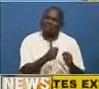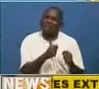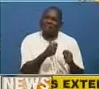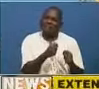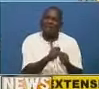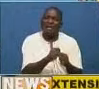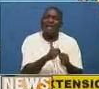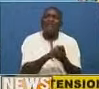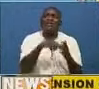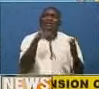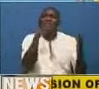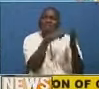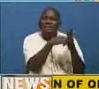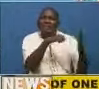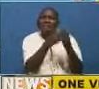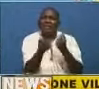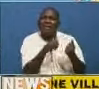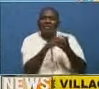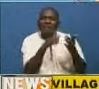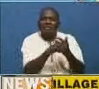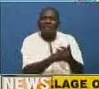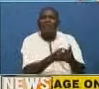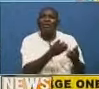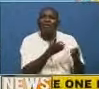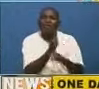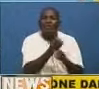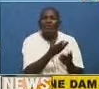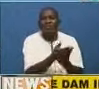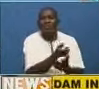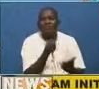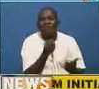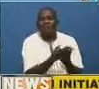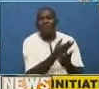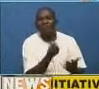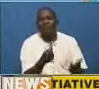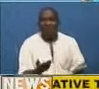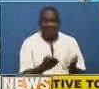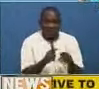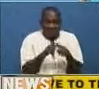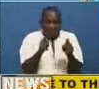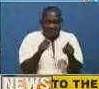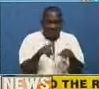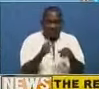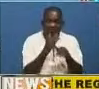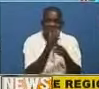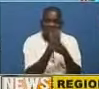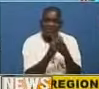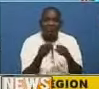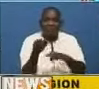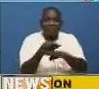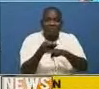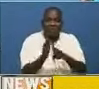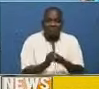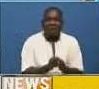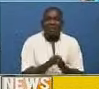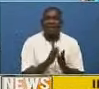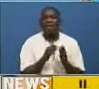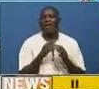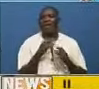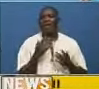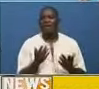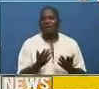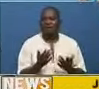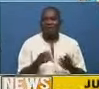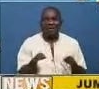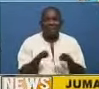the glass windows of private cars, forcing motorists to give them money. However, some of the beggars are destitute